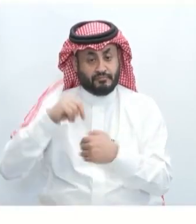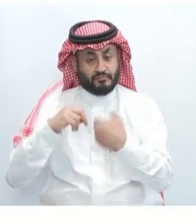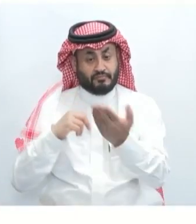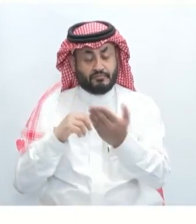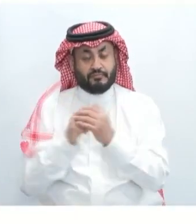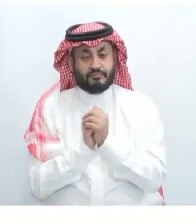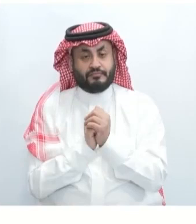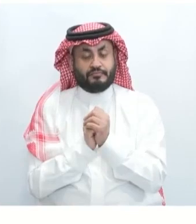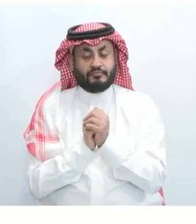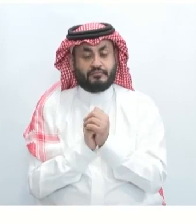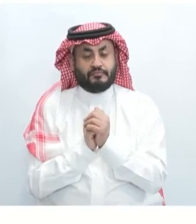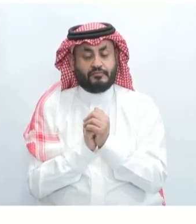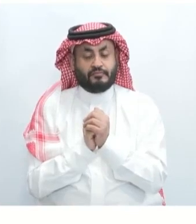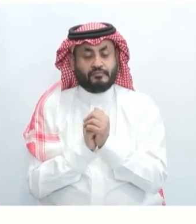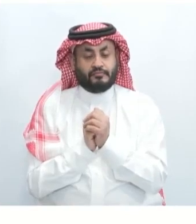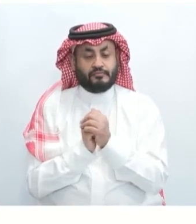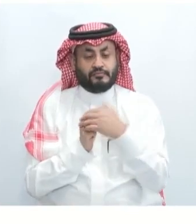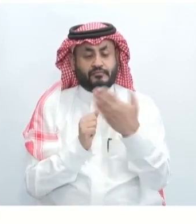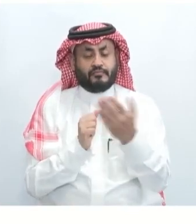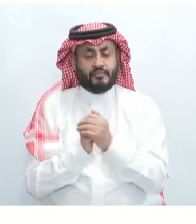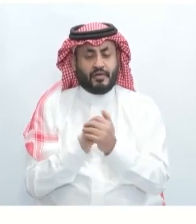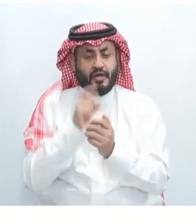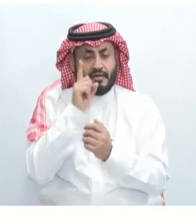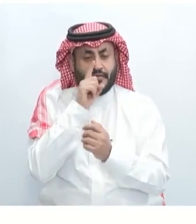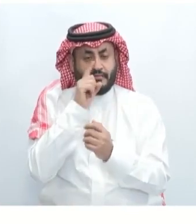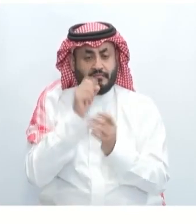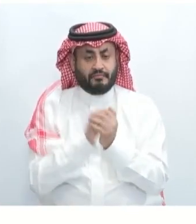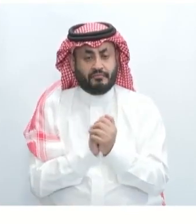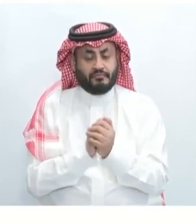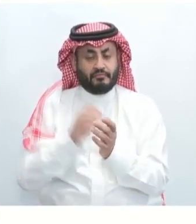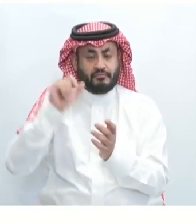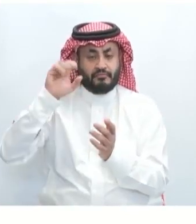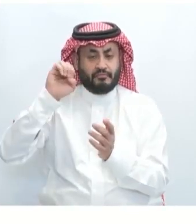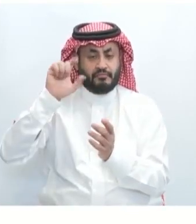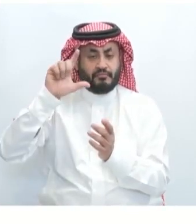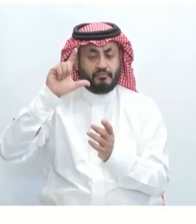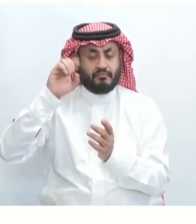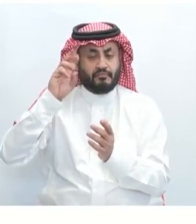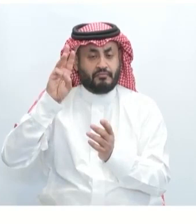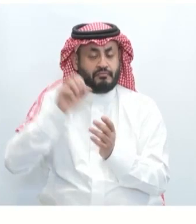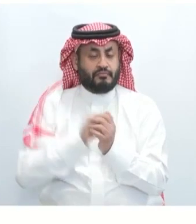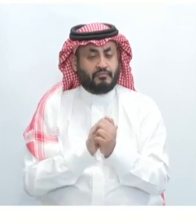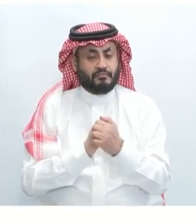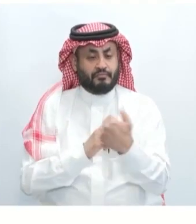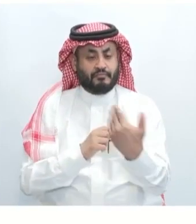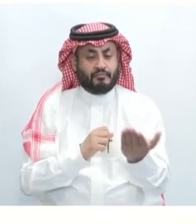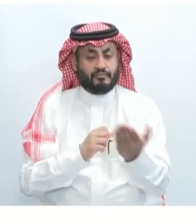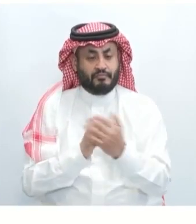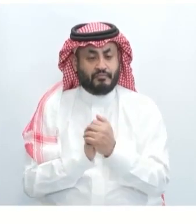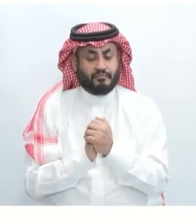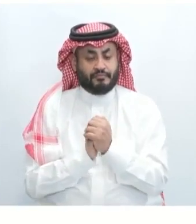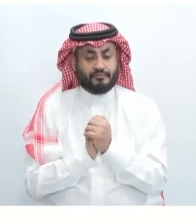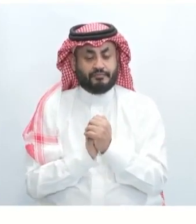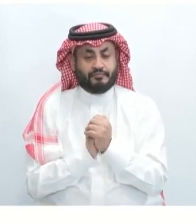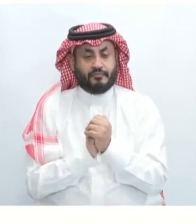is the green. Perfect. Are they green? Okay, so are they yellow? What does it mean, yellow?